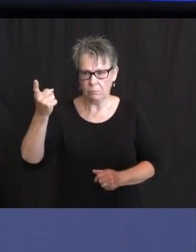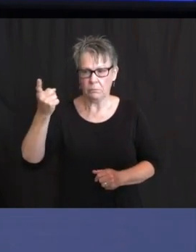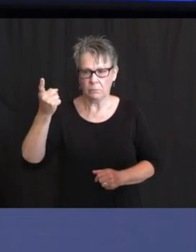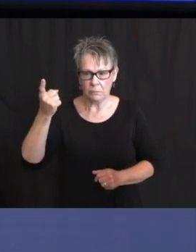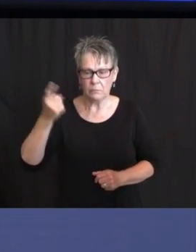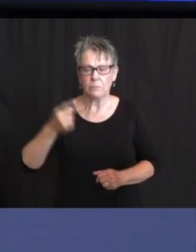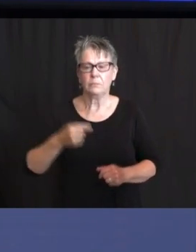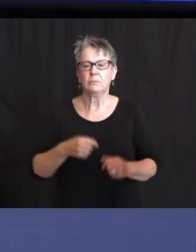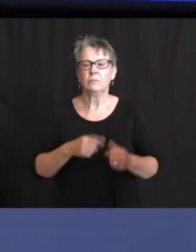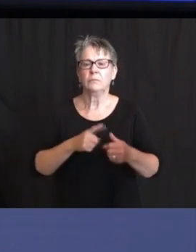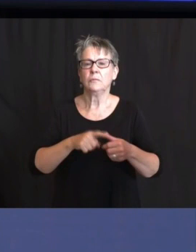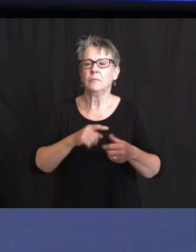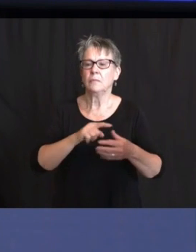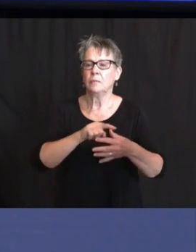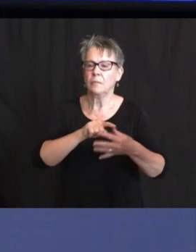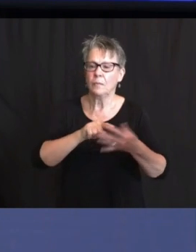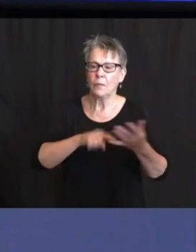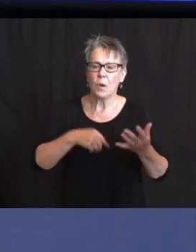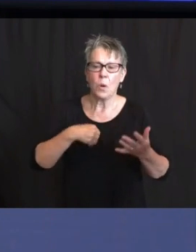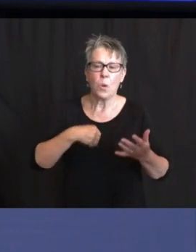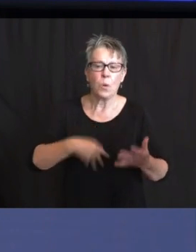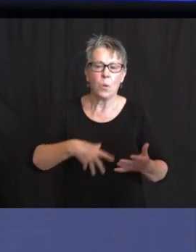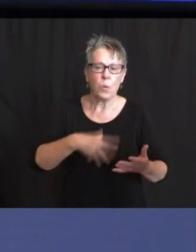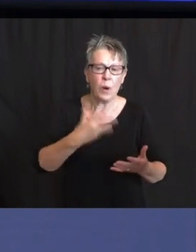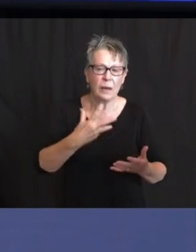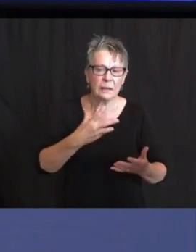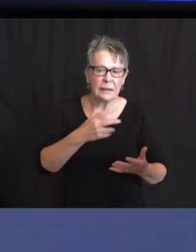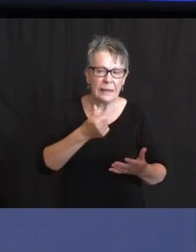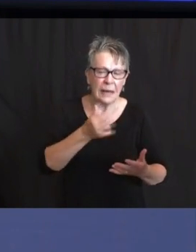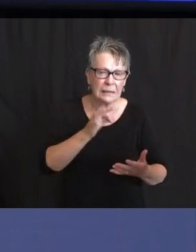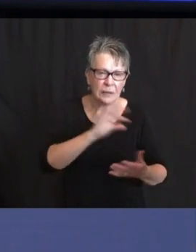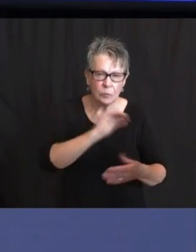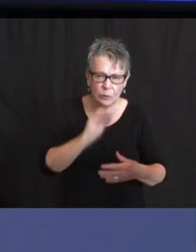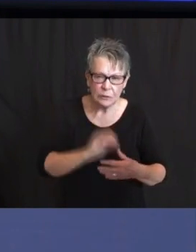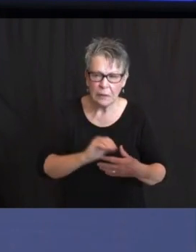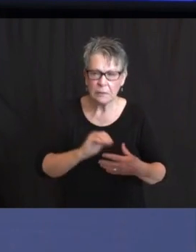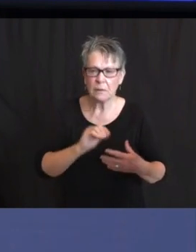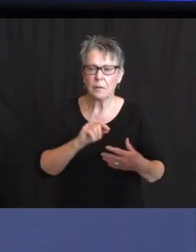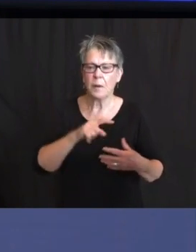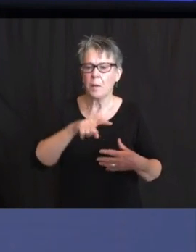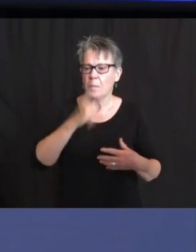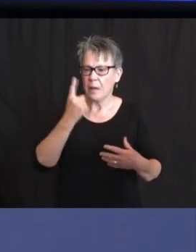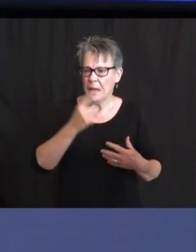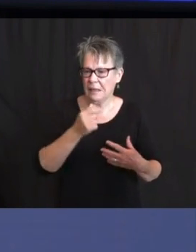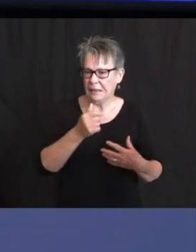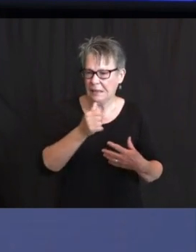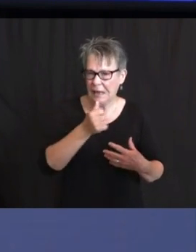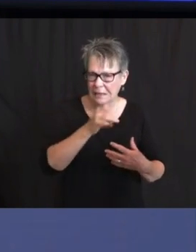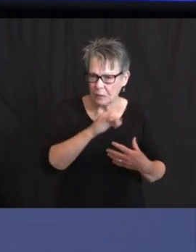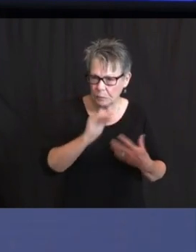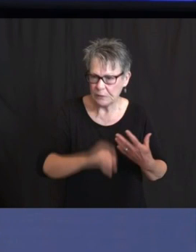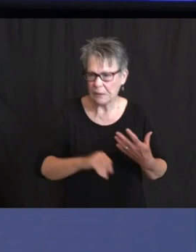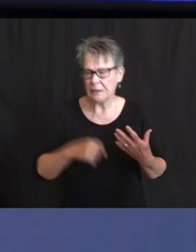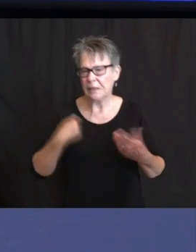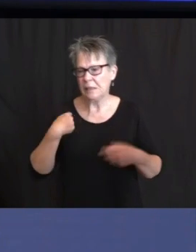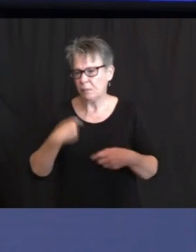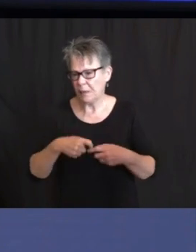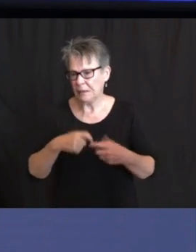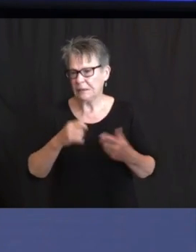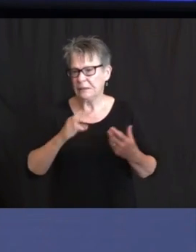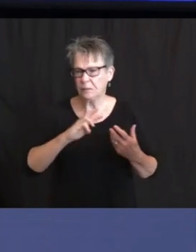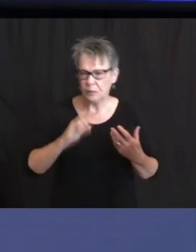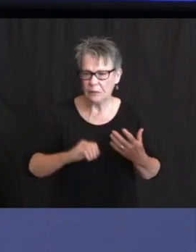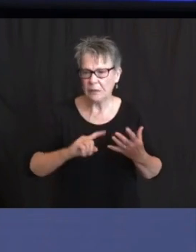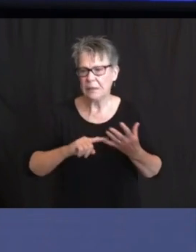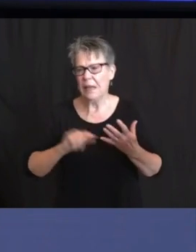Black, 35%, Hispanic, 35%, Asian, 8%, and other 3%. The